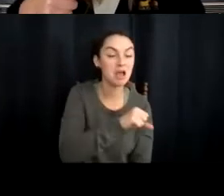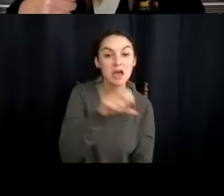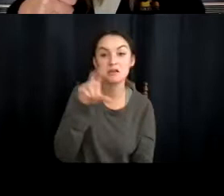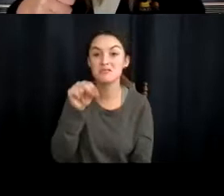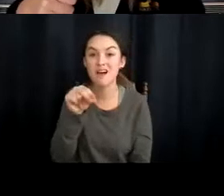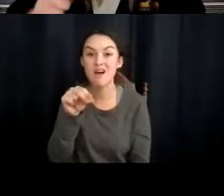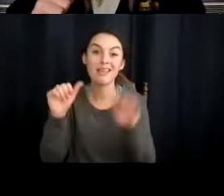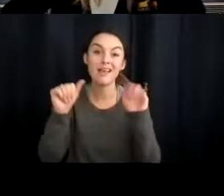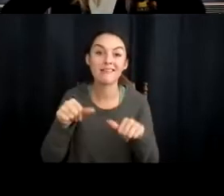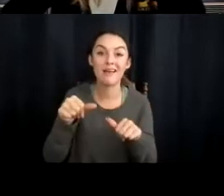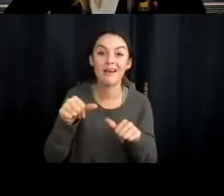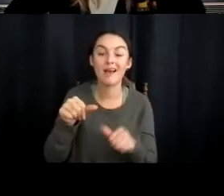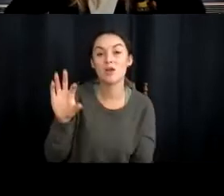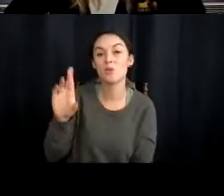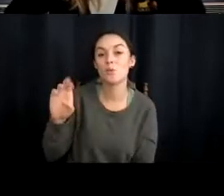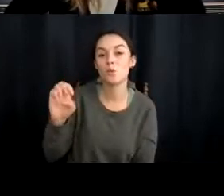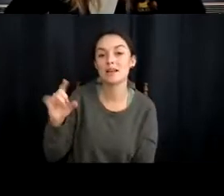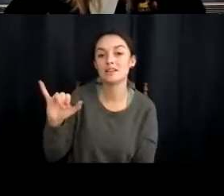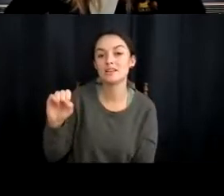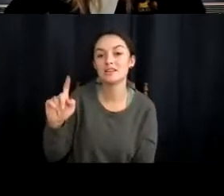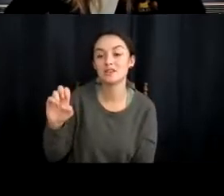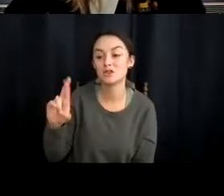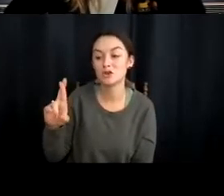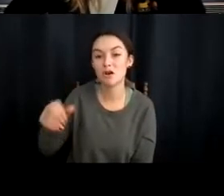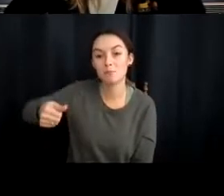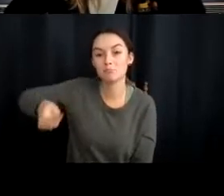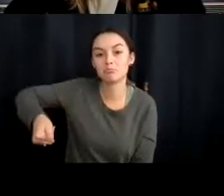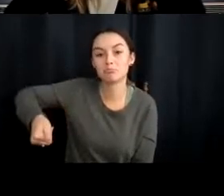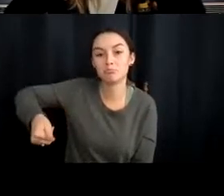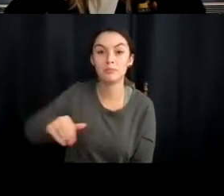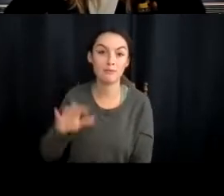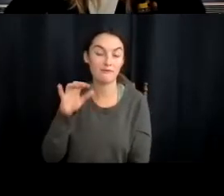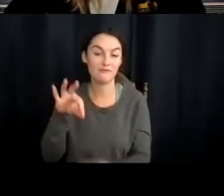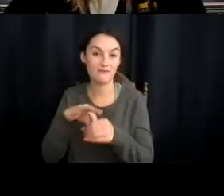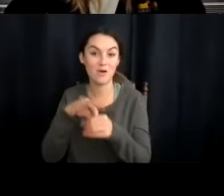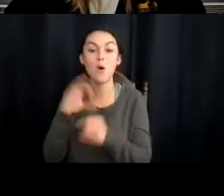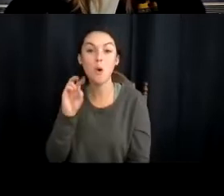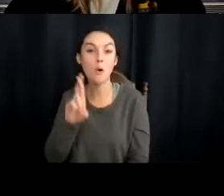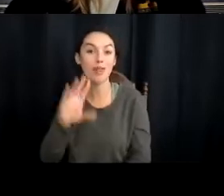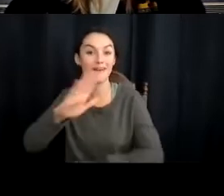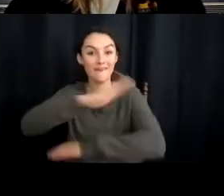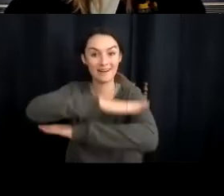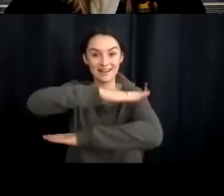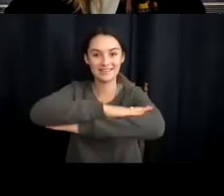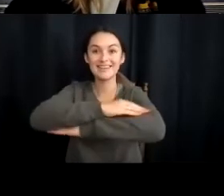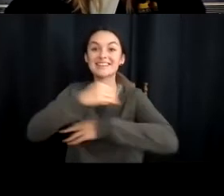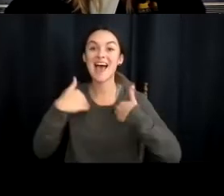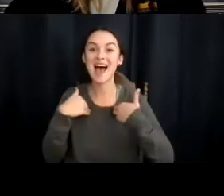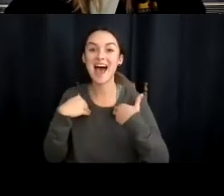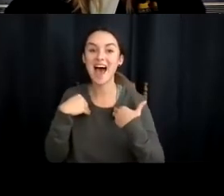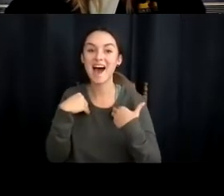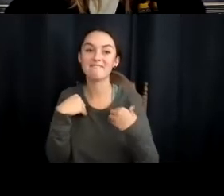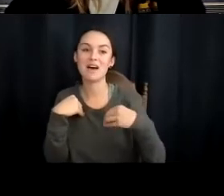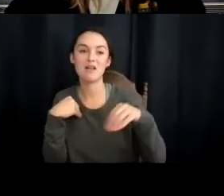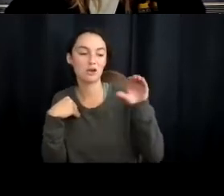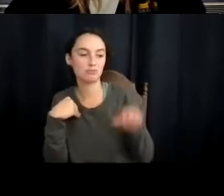or a fingerprint using an electronic reader. Or one of my favorite ways is that on their desks, they actually have these little buttons. They've got a green button